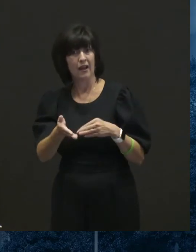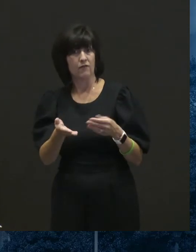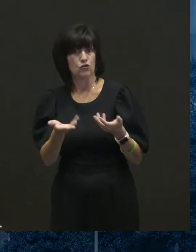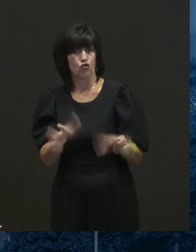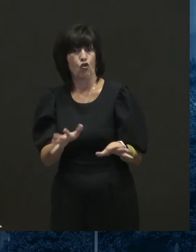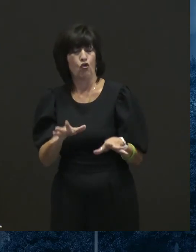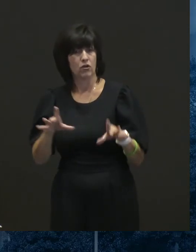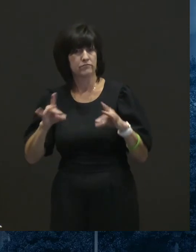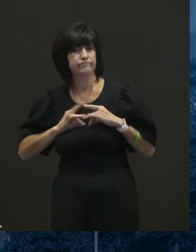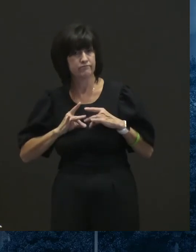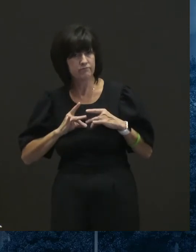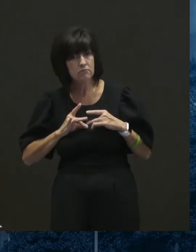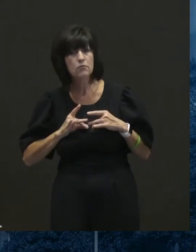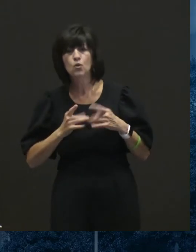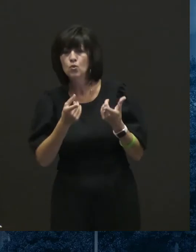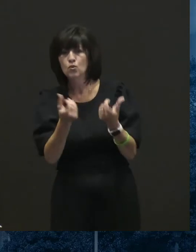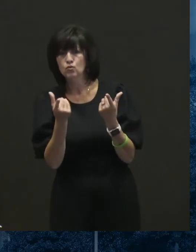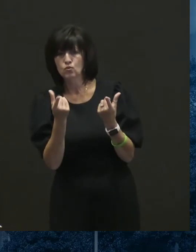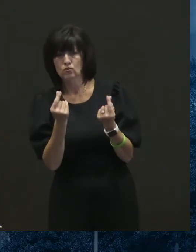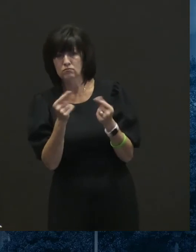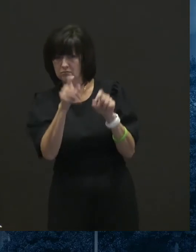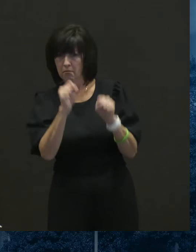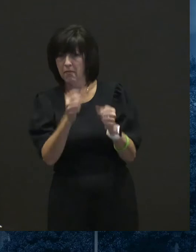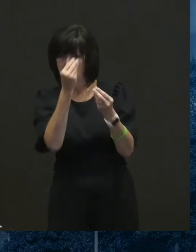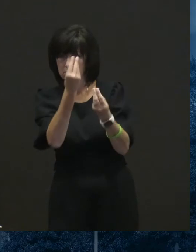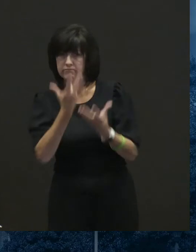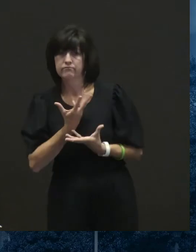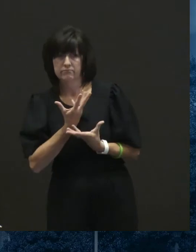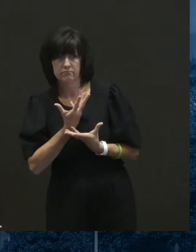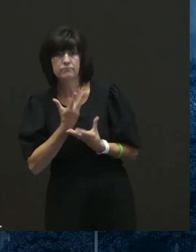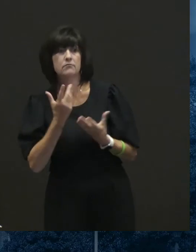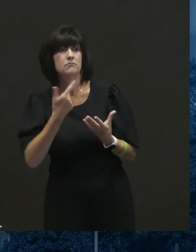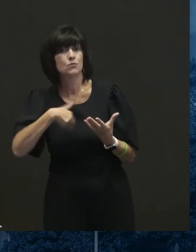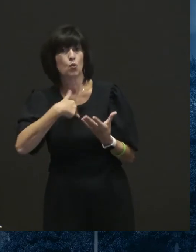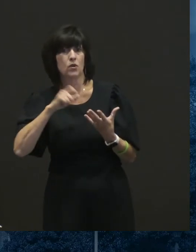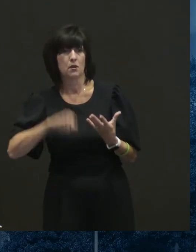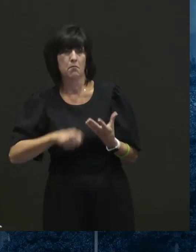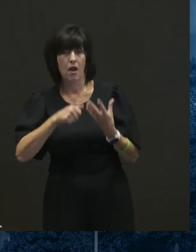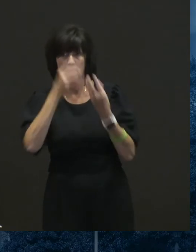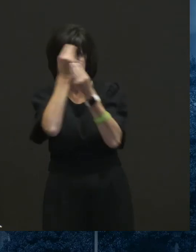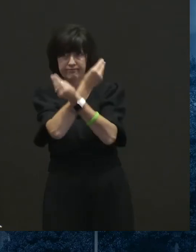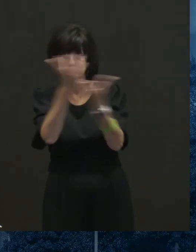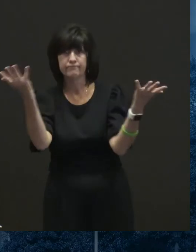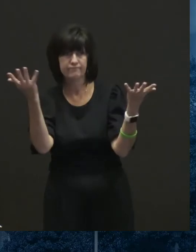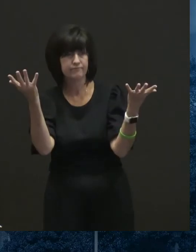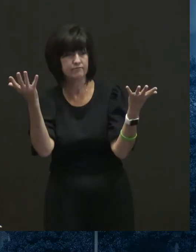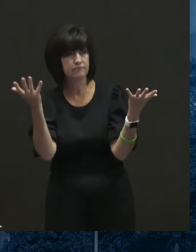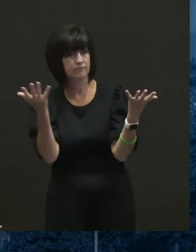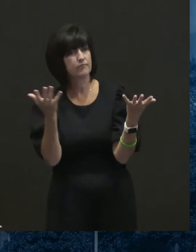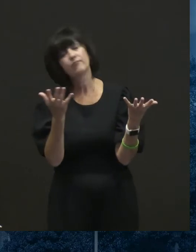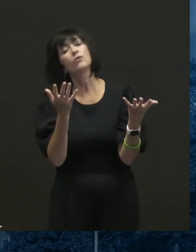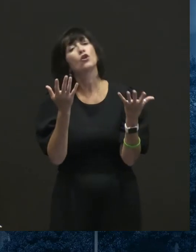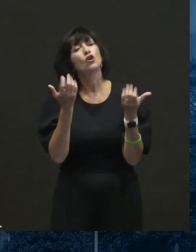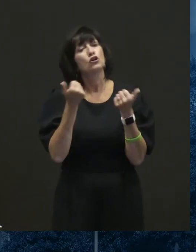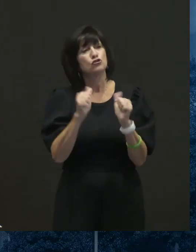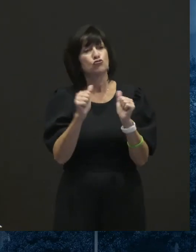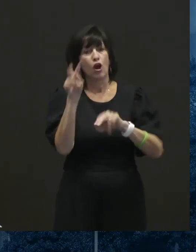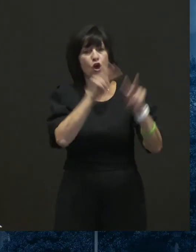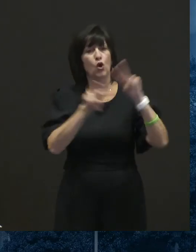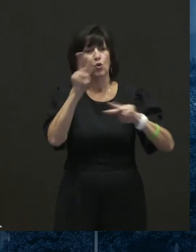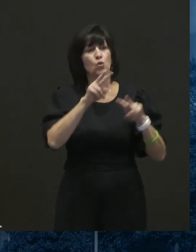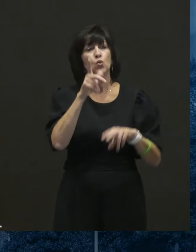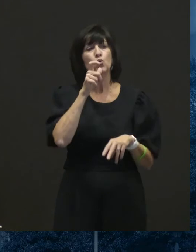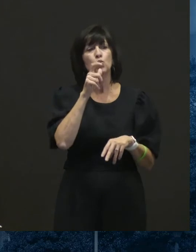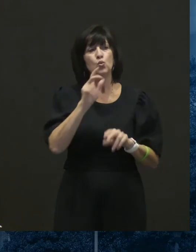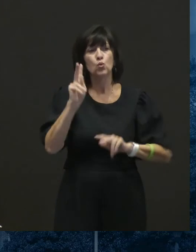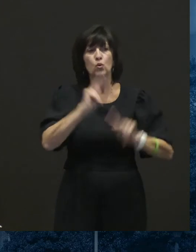individuals may have been contagious within the facilities. So we will be, I don't